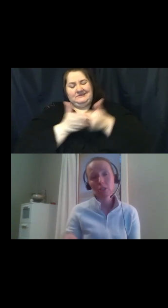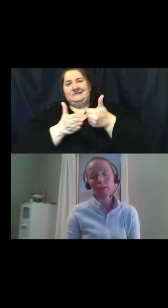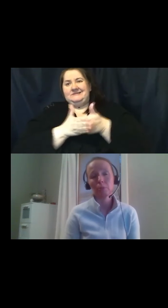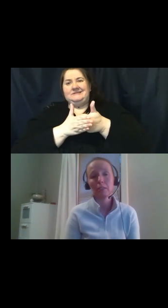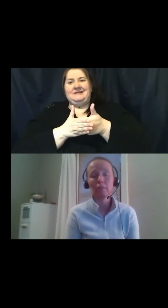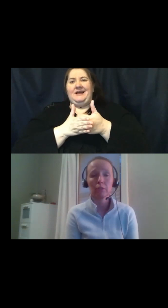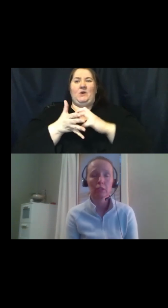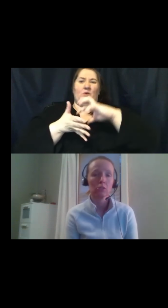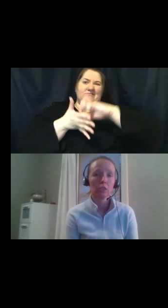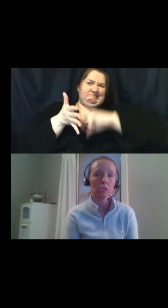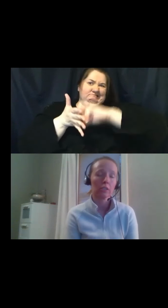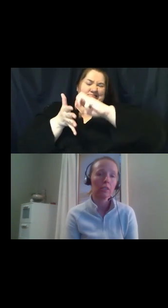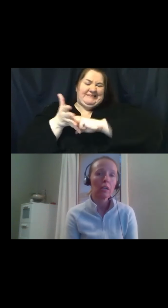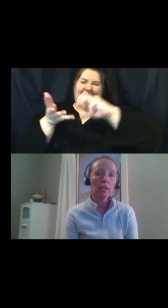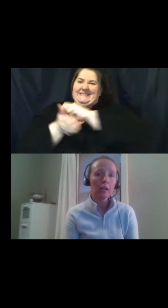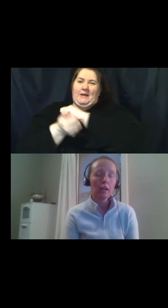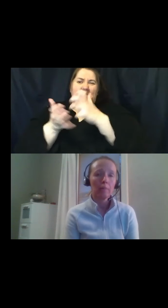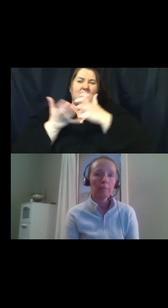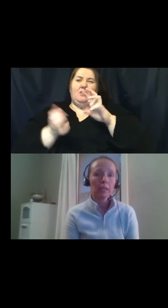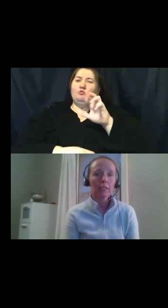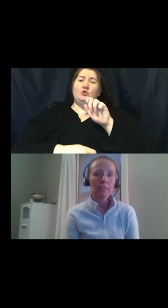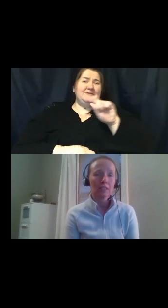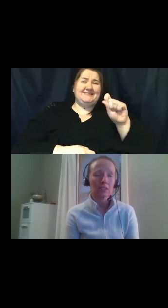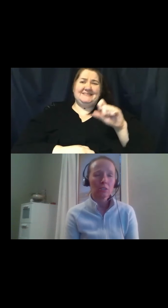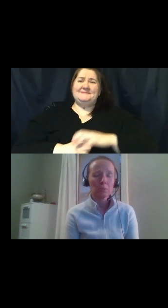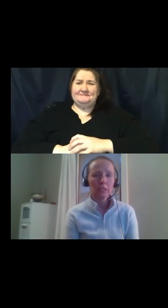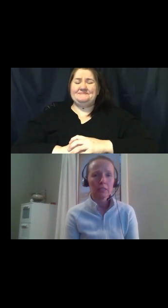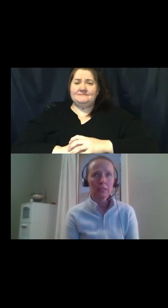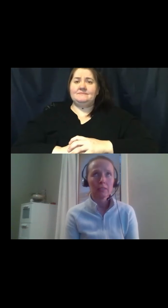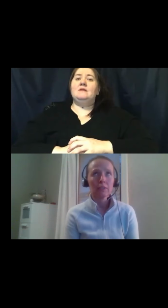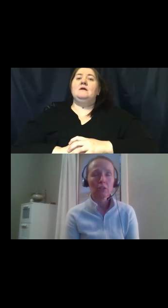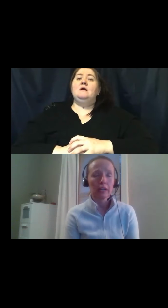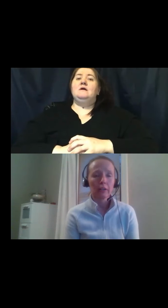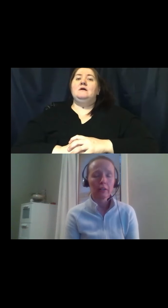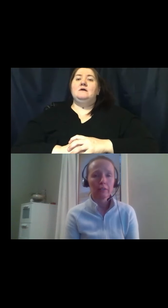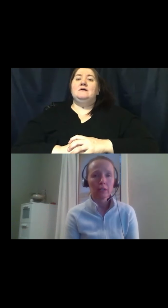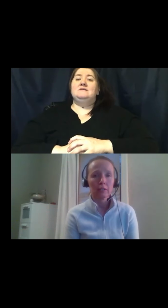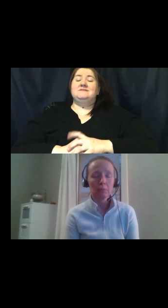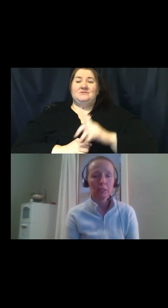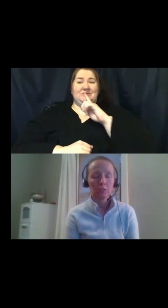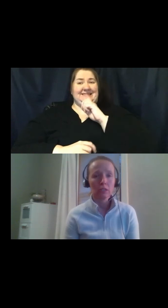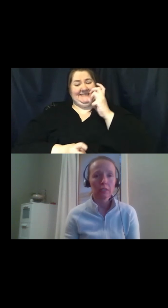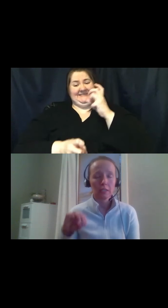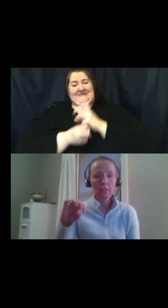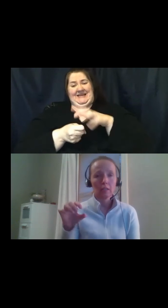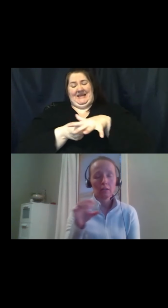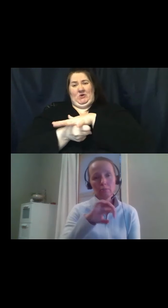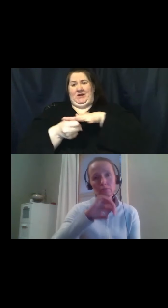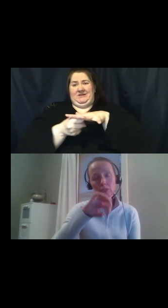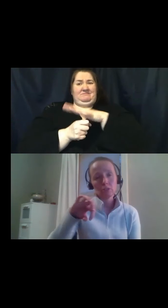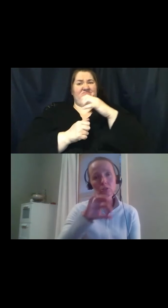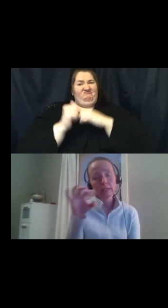root damage that'll be done for construction. This is also a pretty difficult area for us to be